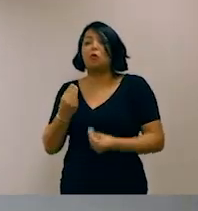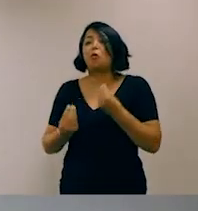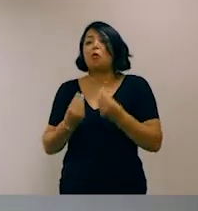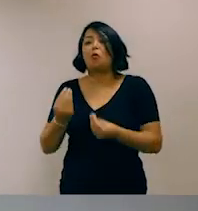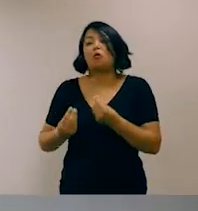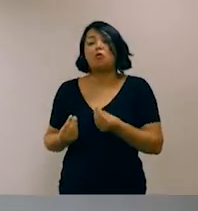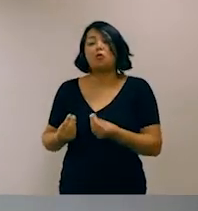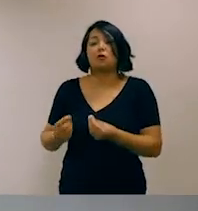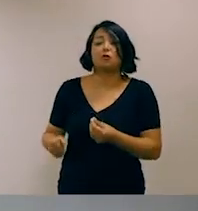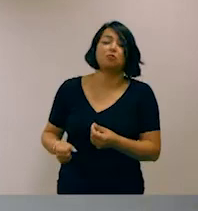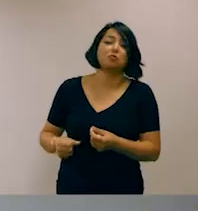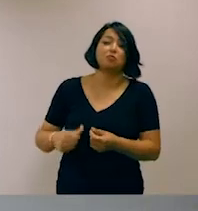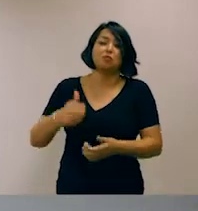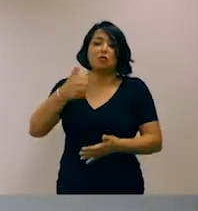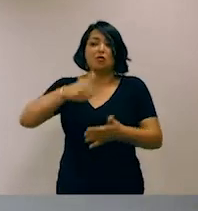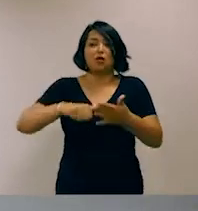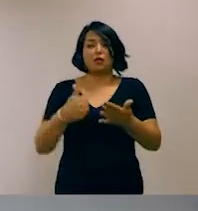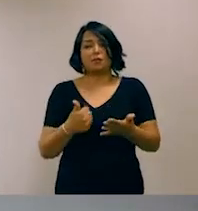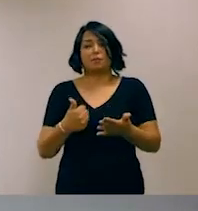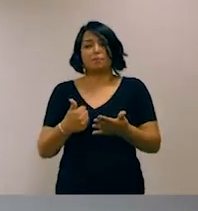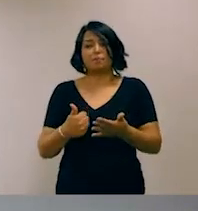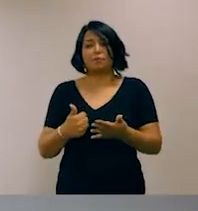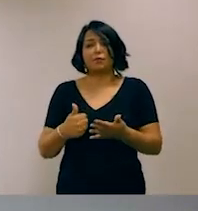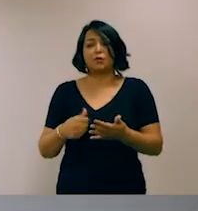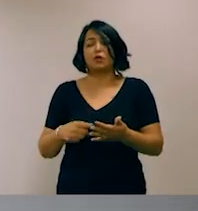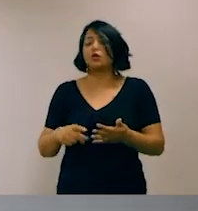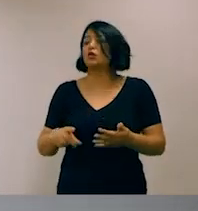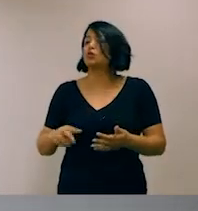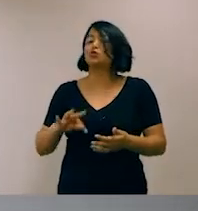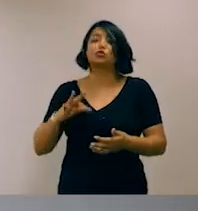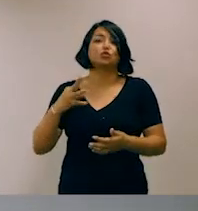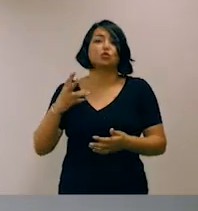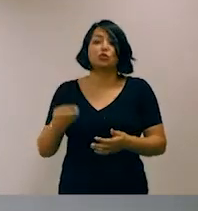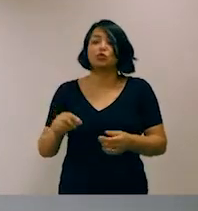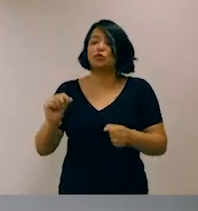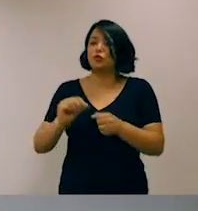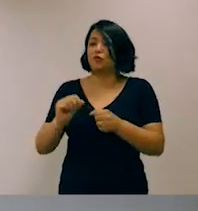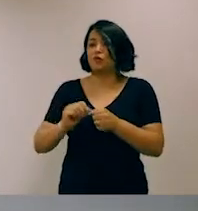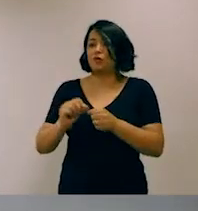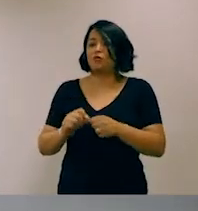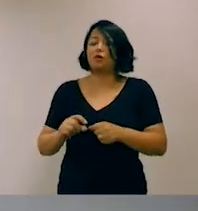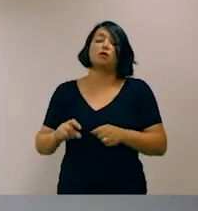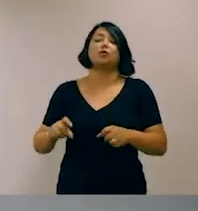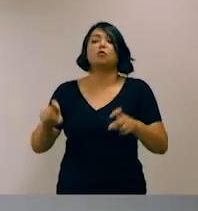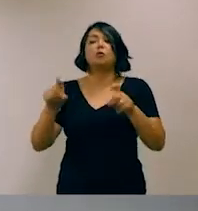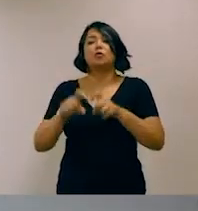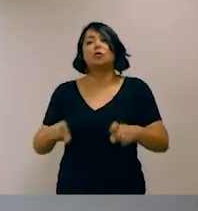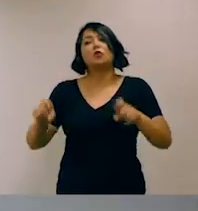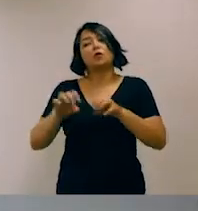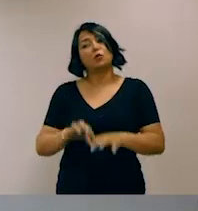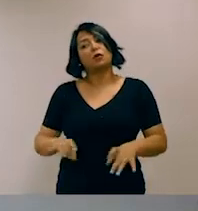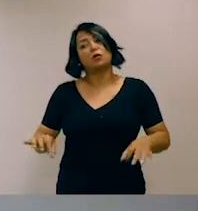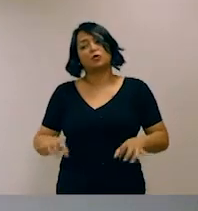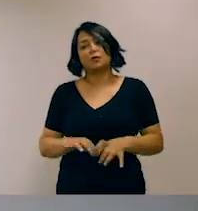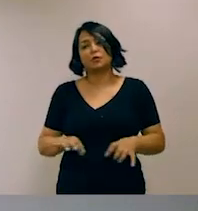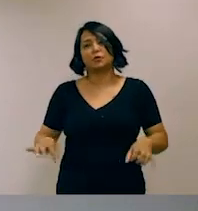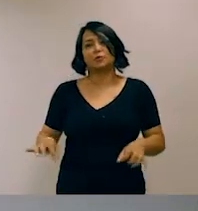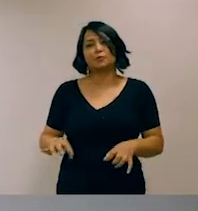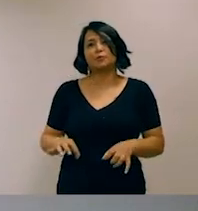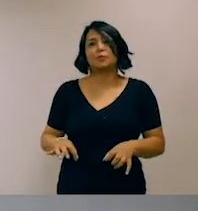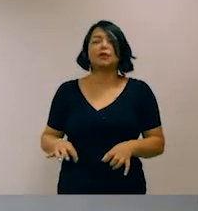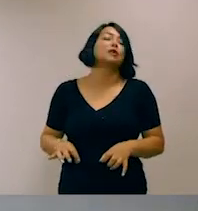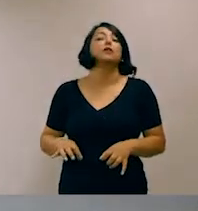metric to see how good it is, unless humans verify this manually.